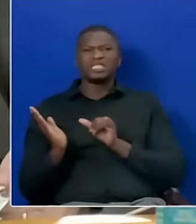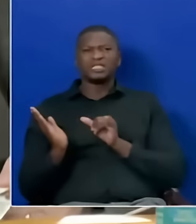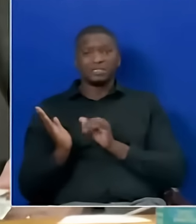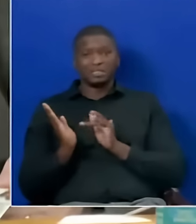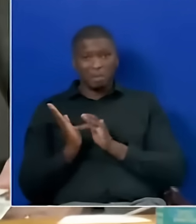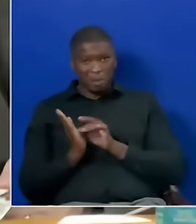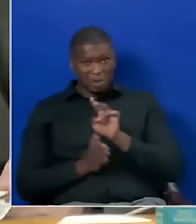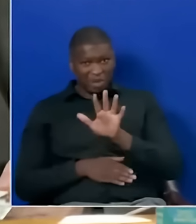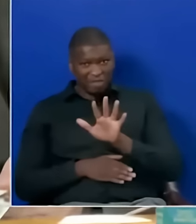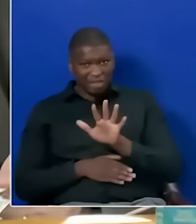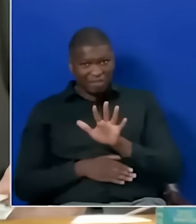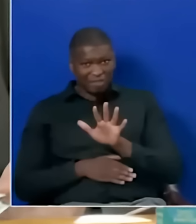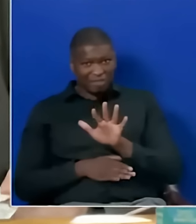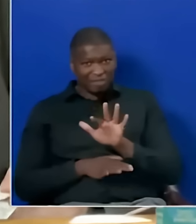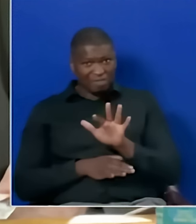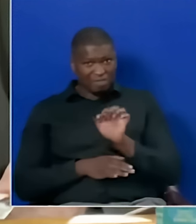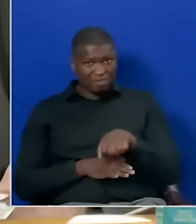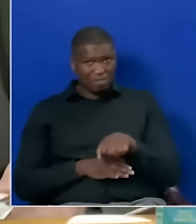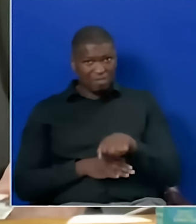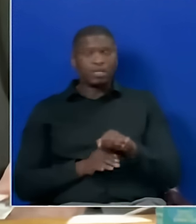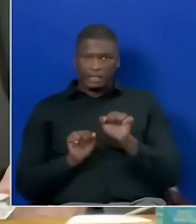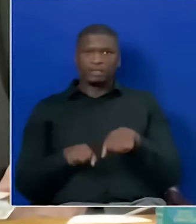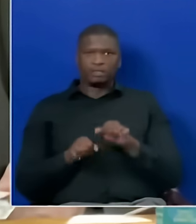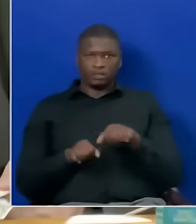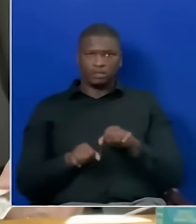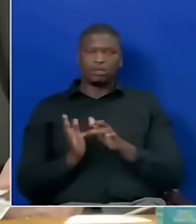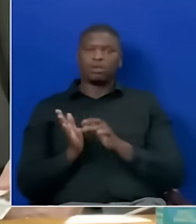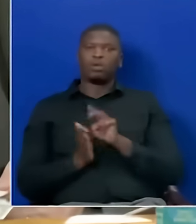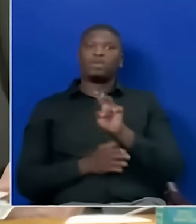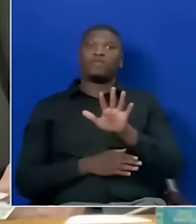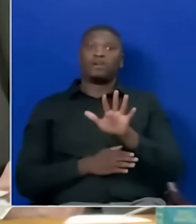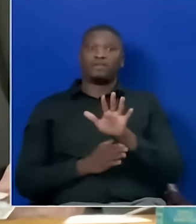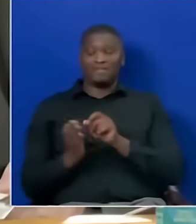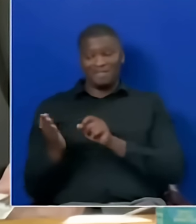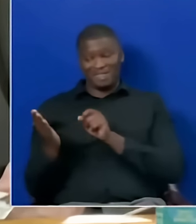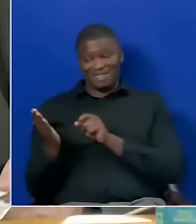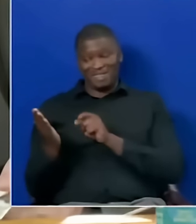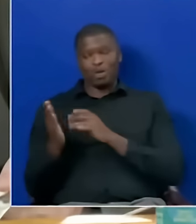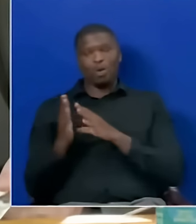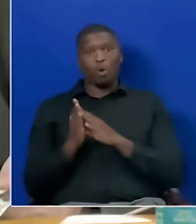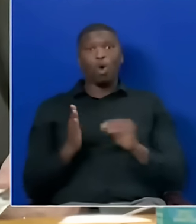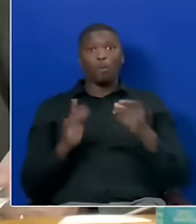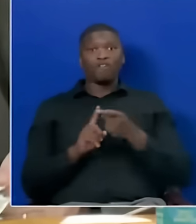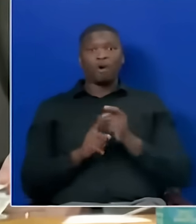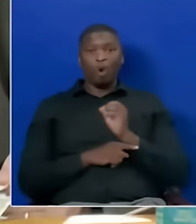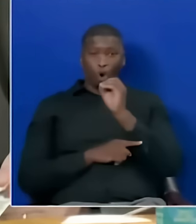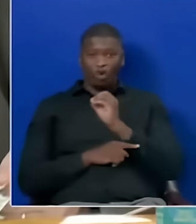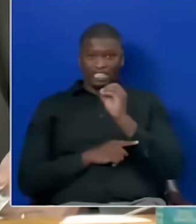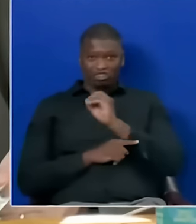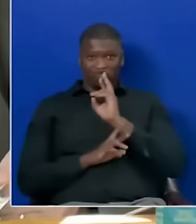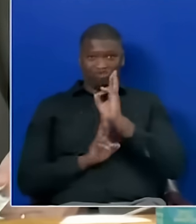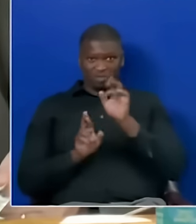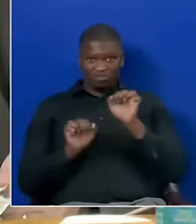annexure bundle. That's correct, Commissioner. And that is a copy of the original report that was furnished in